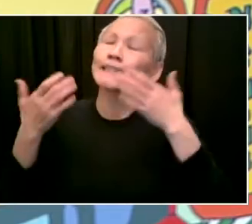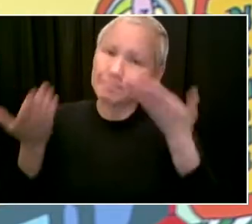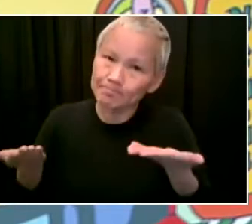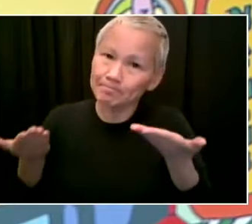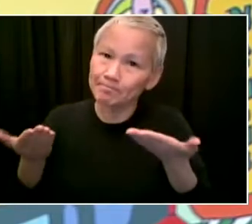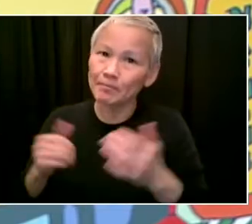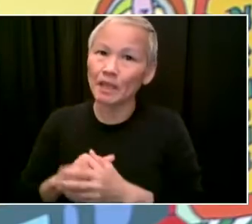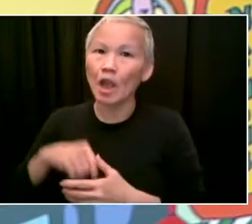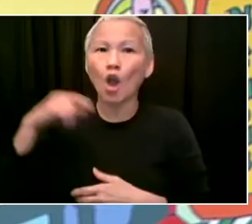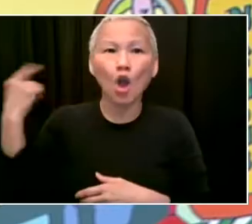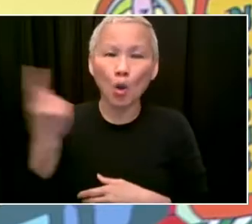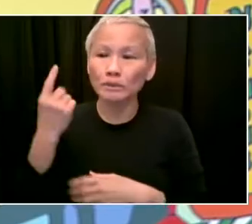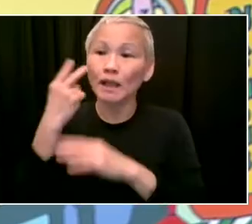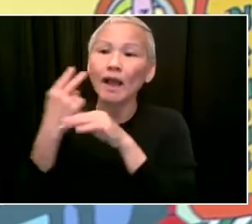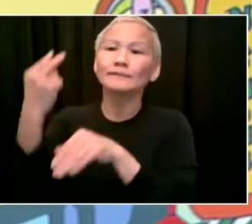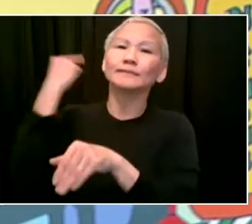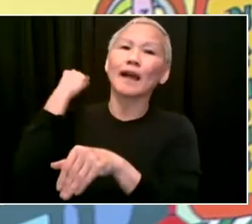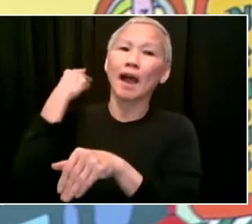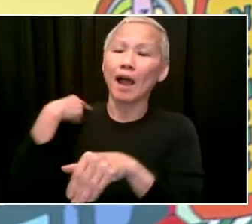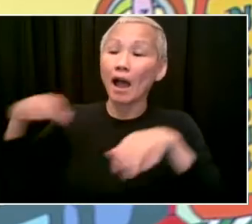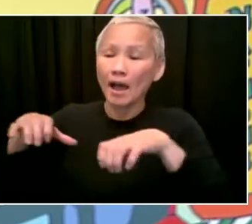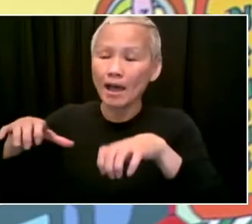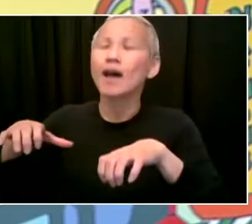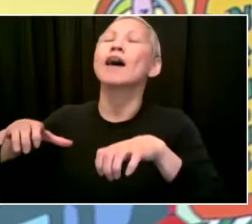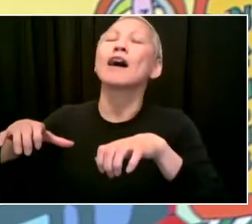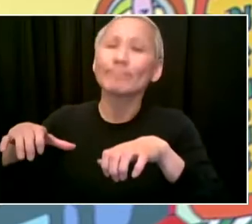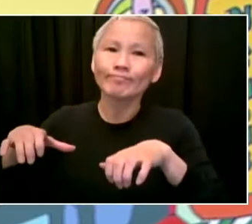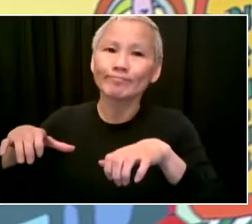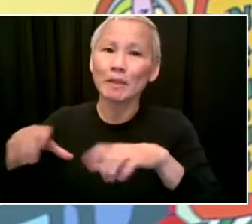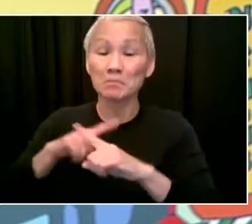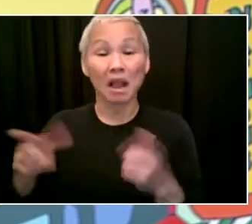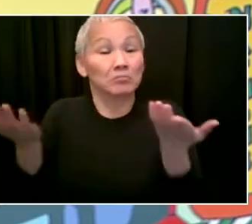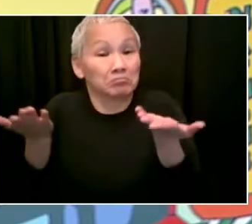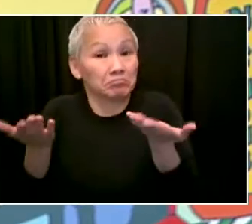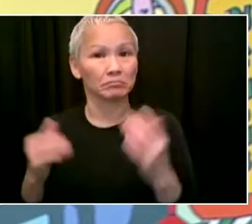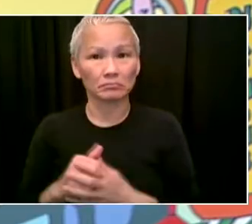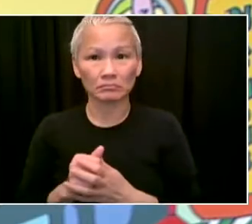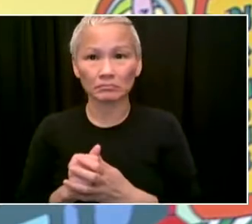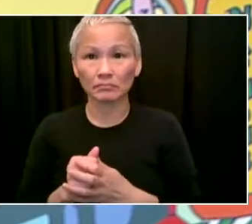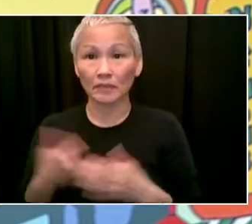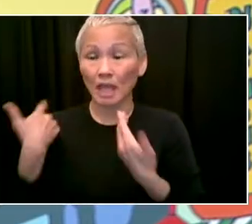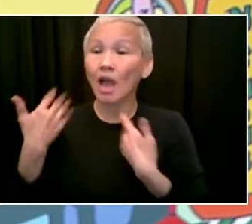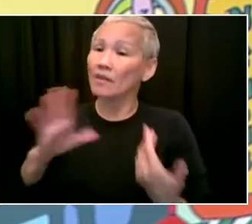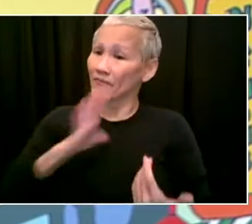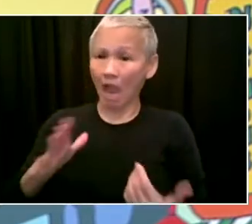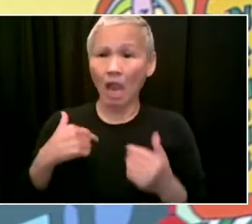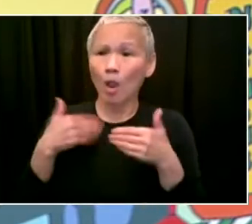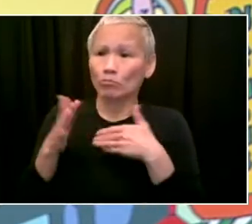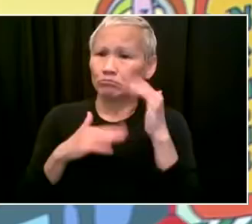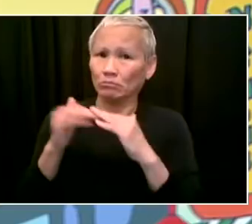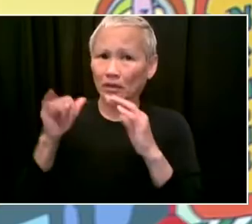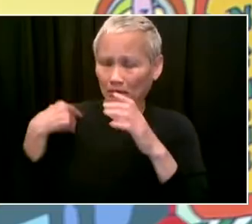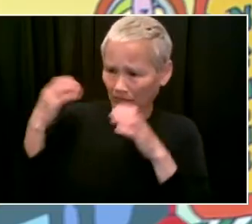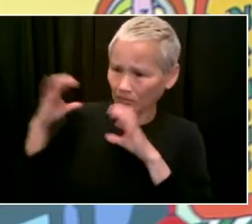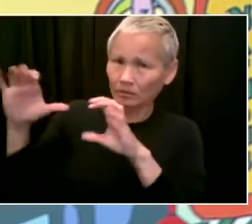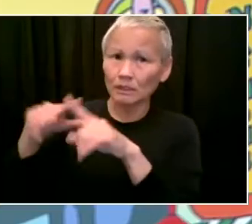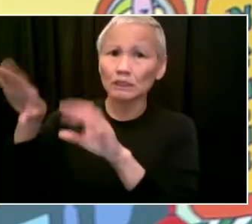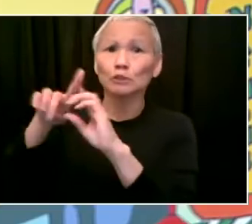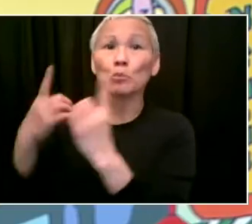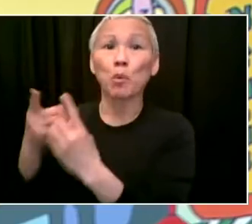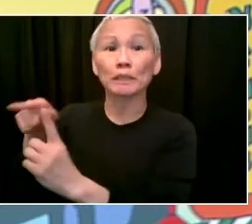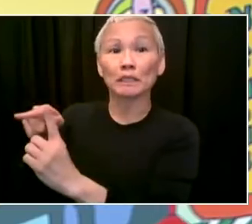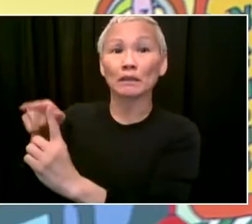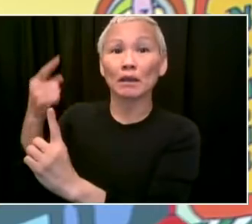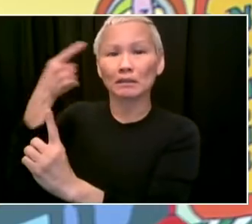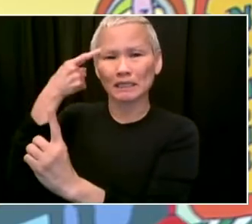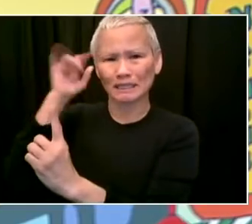us was deferring to what we thought was the highest power in the land when it came to